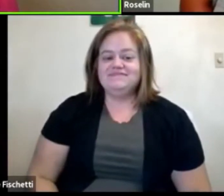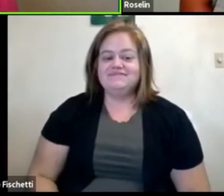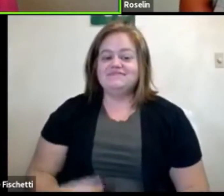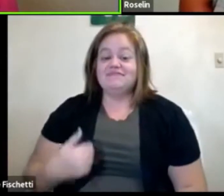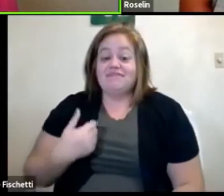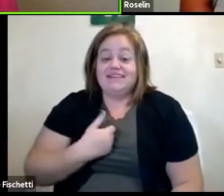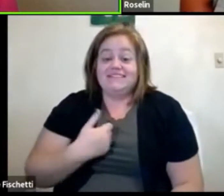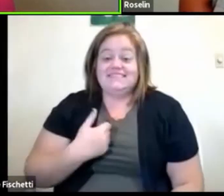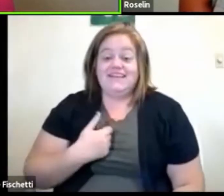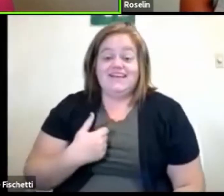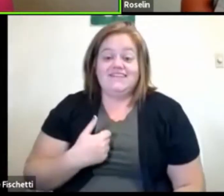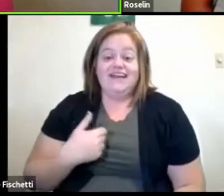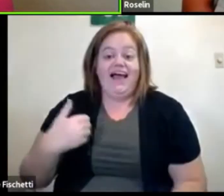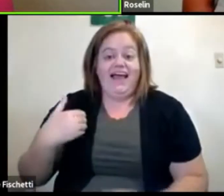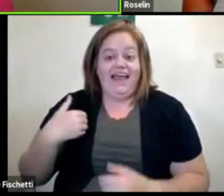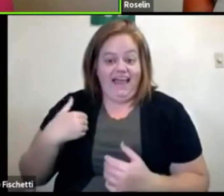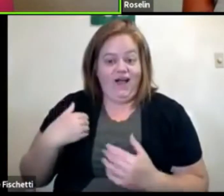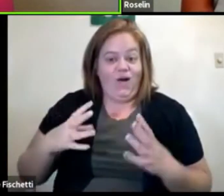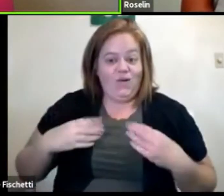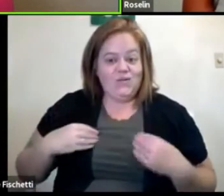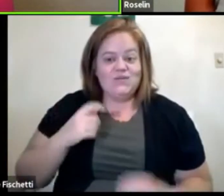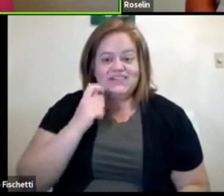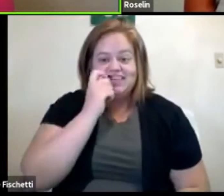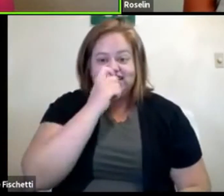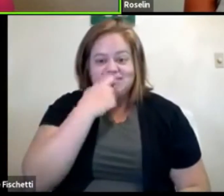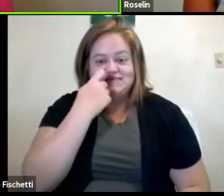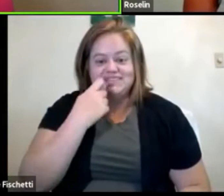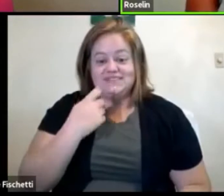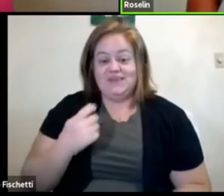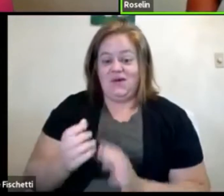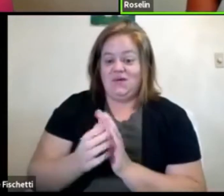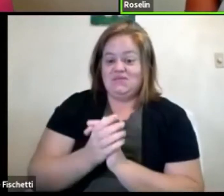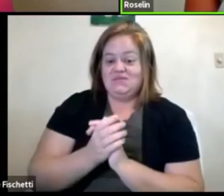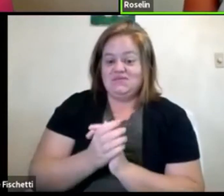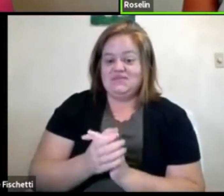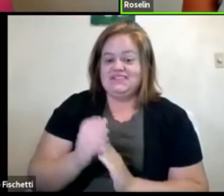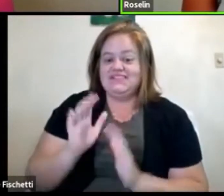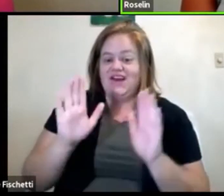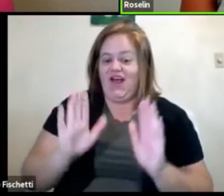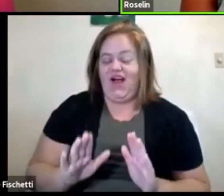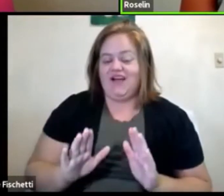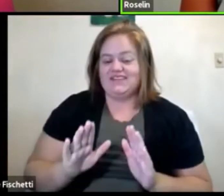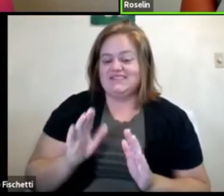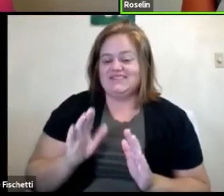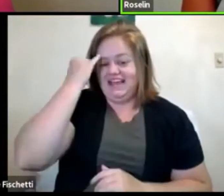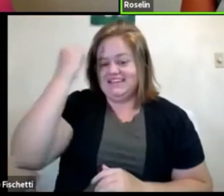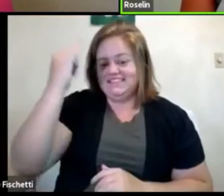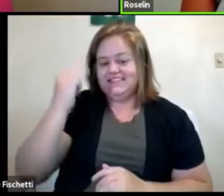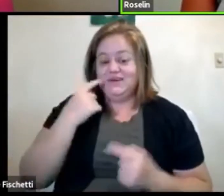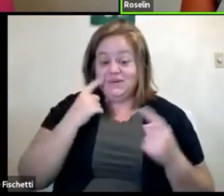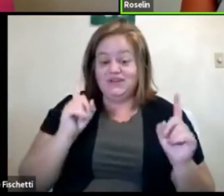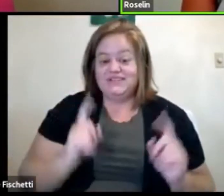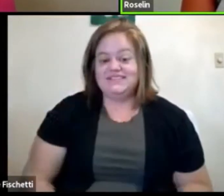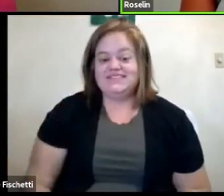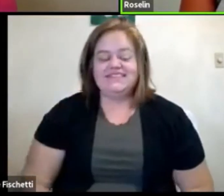has a tube of that lipstick myself, hats off to you for coming up with a great formula. It definitely works. Thank